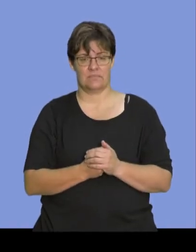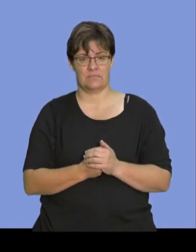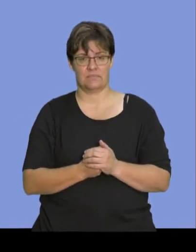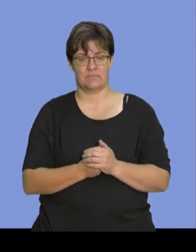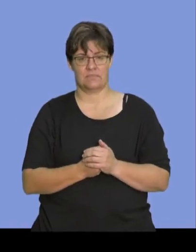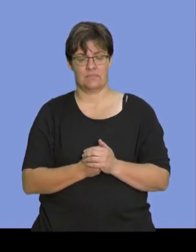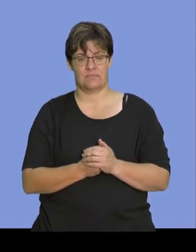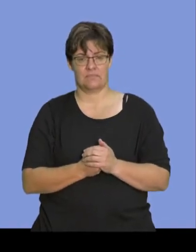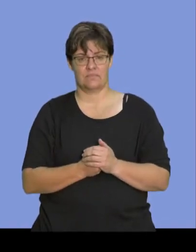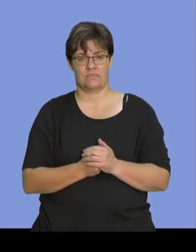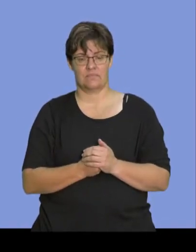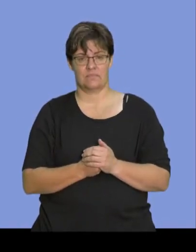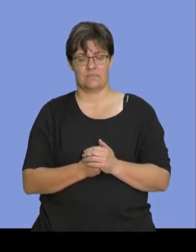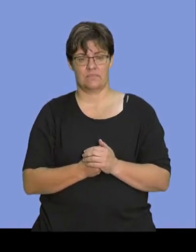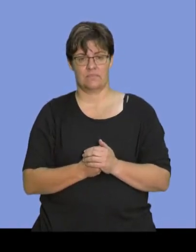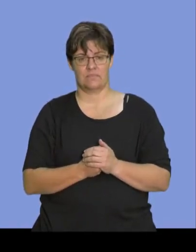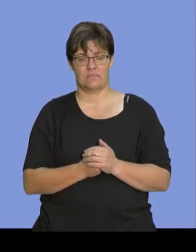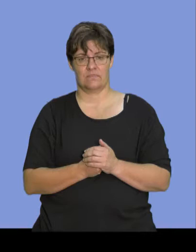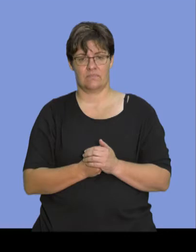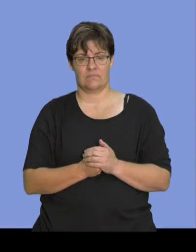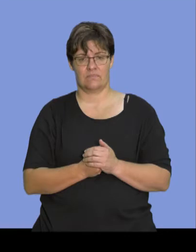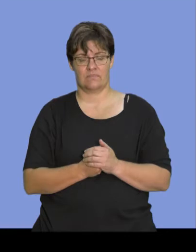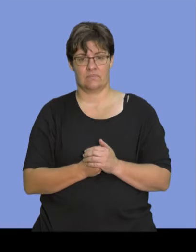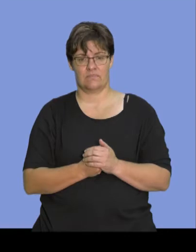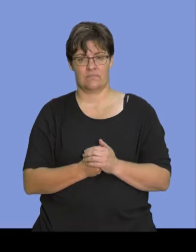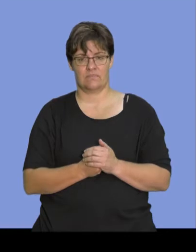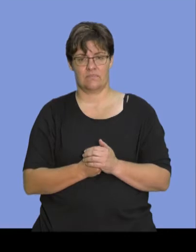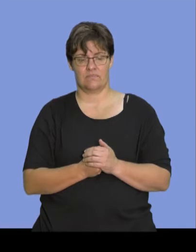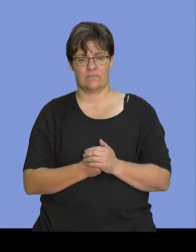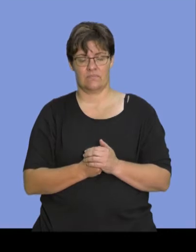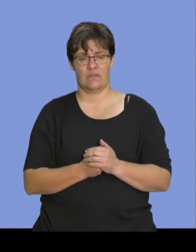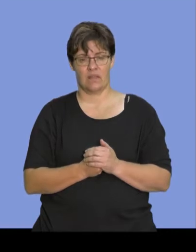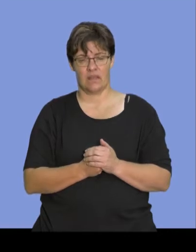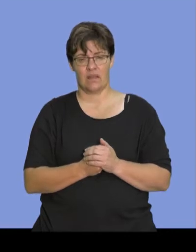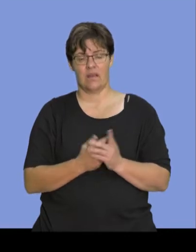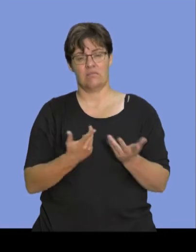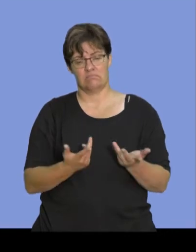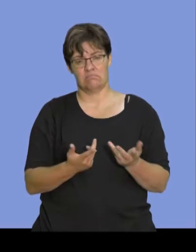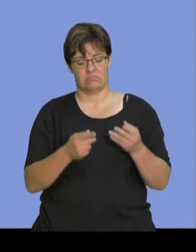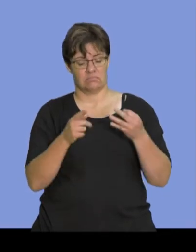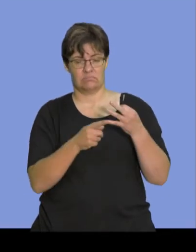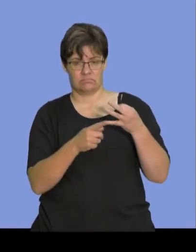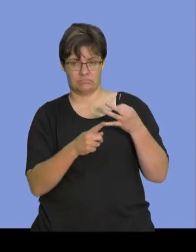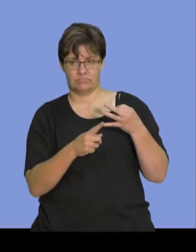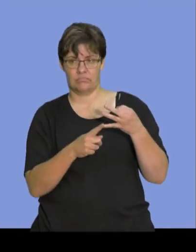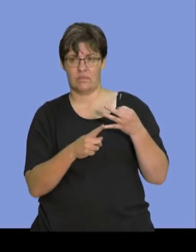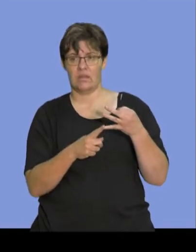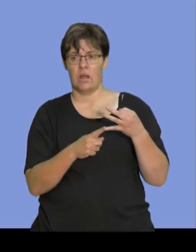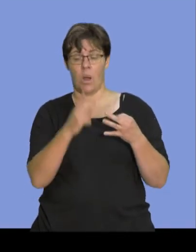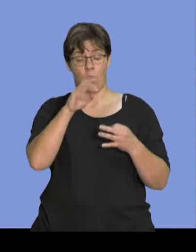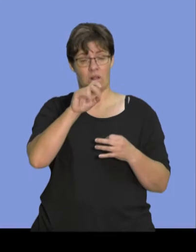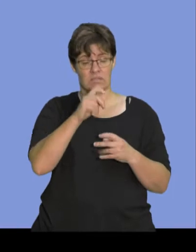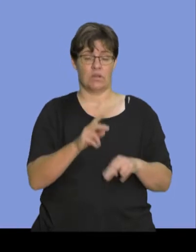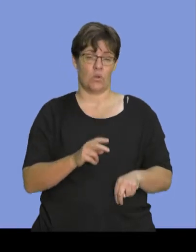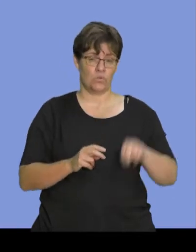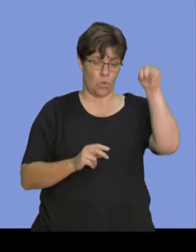magnet, okay? Right? That's the term magnetic field, right? What else? We've got the magnetic poles, which is